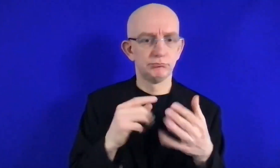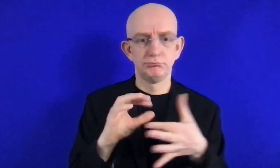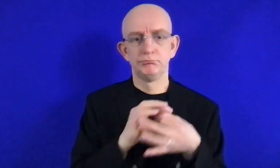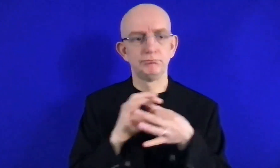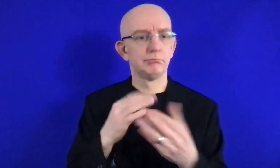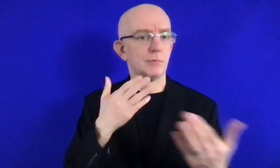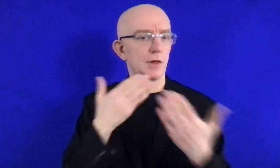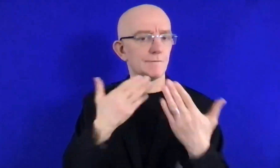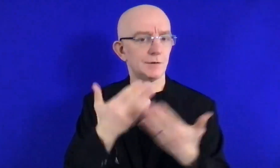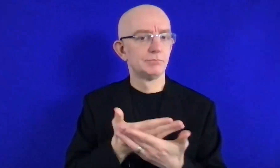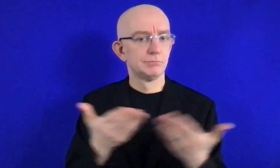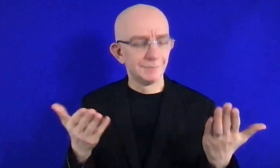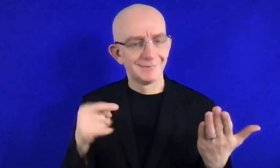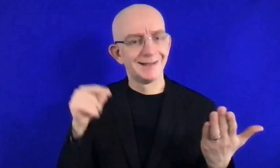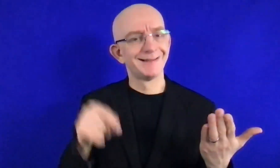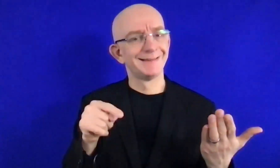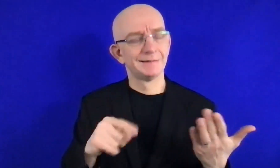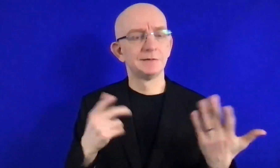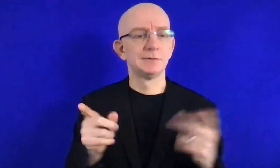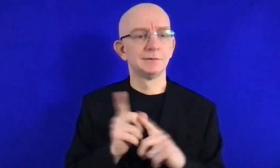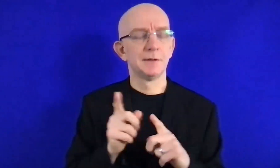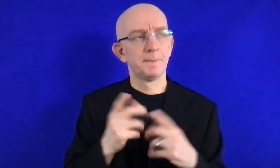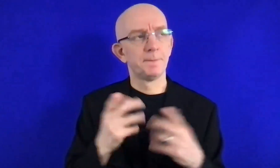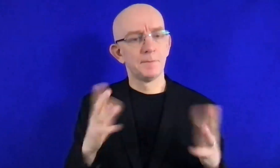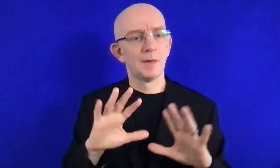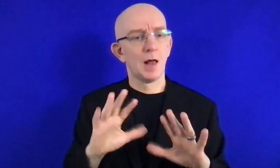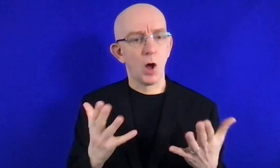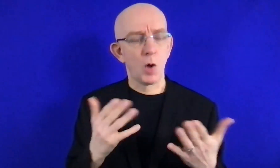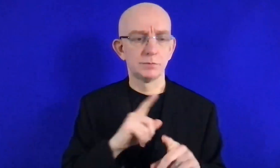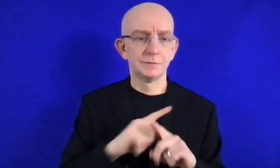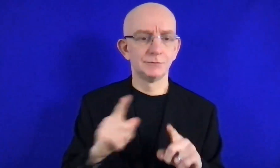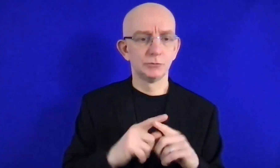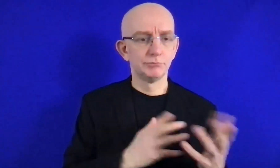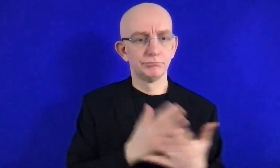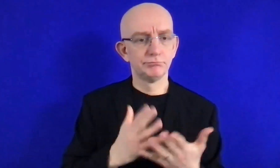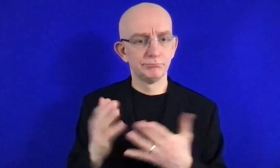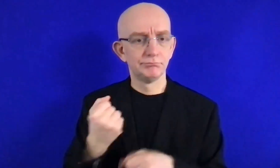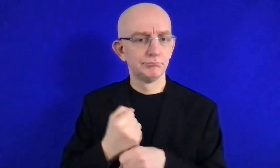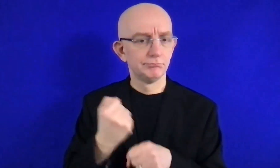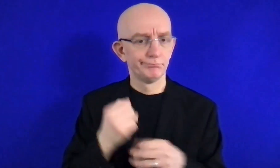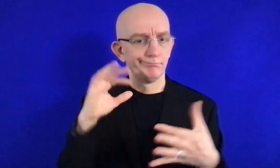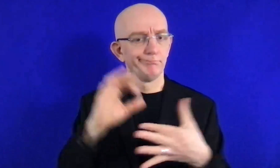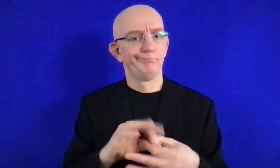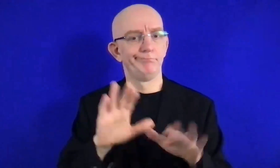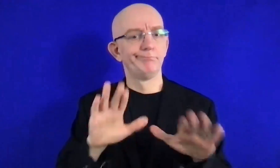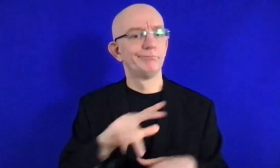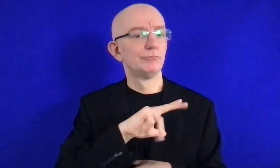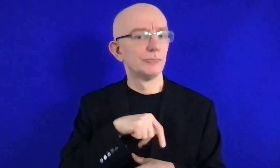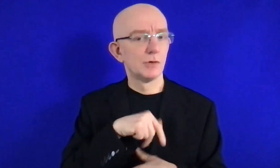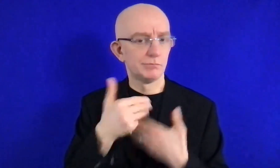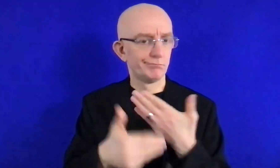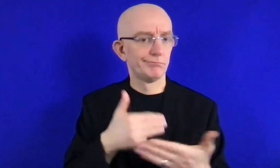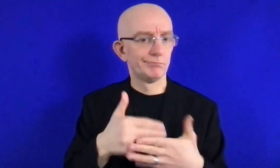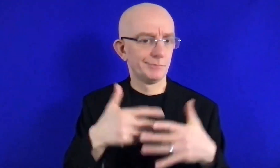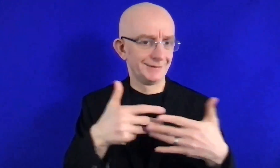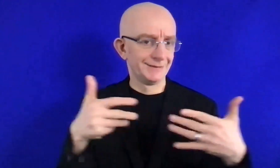system. And I just shared a brief that we developed last year that tried to look at how one applies that thinking